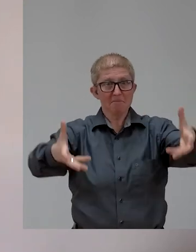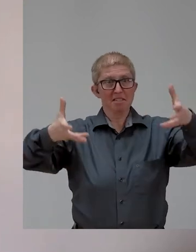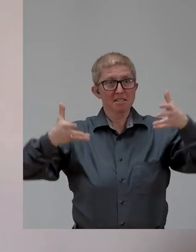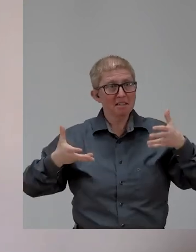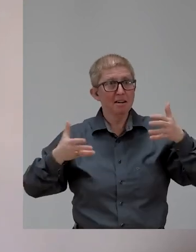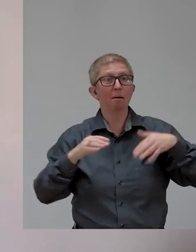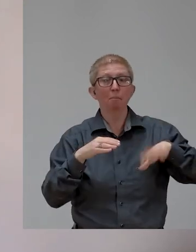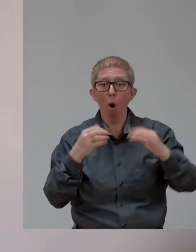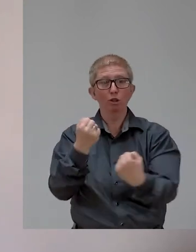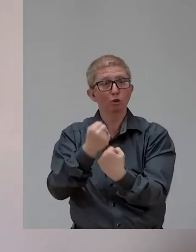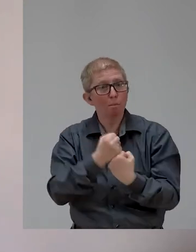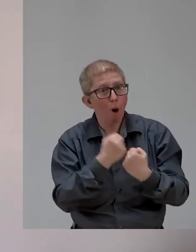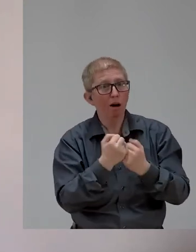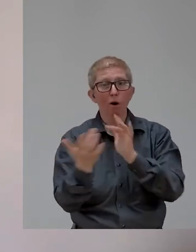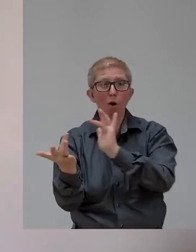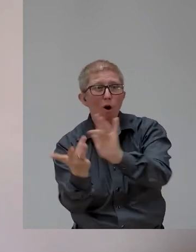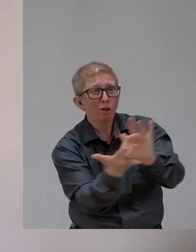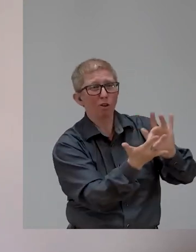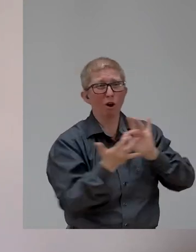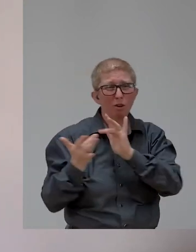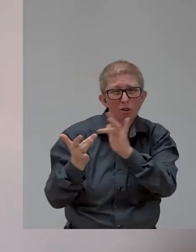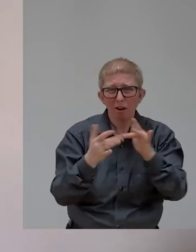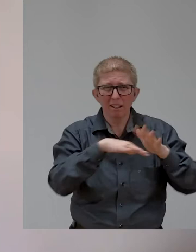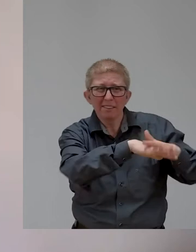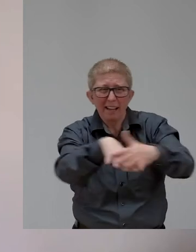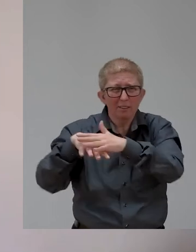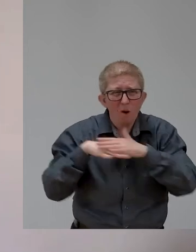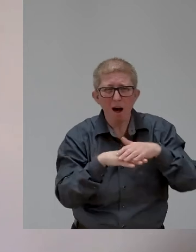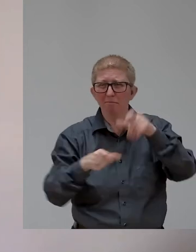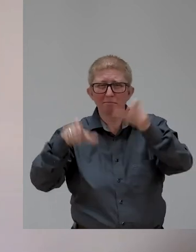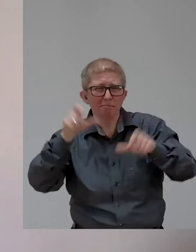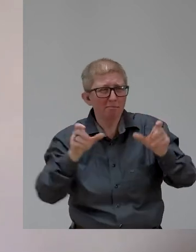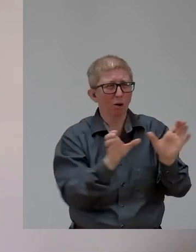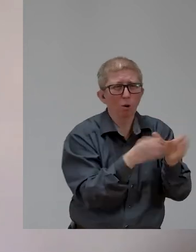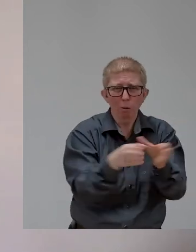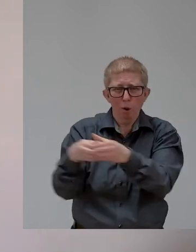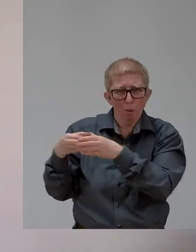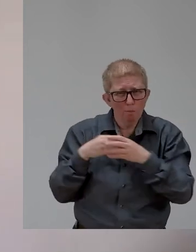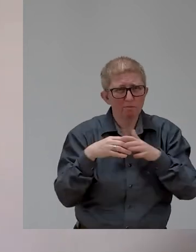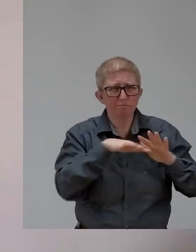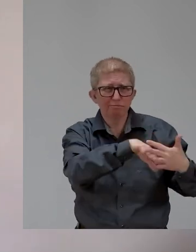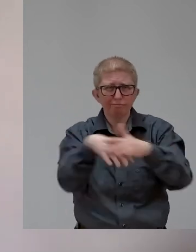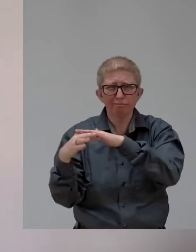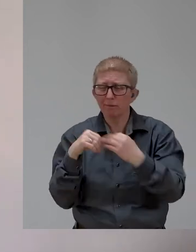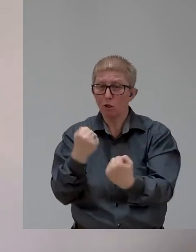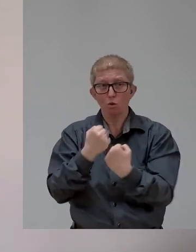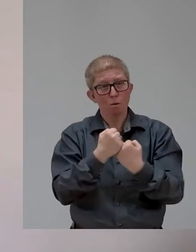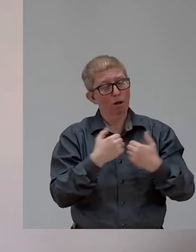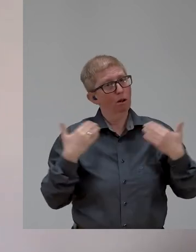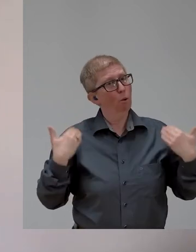to contacts, to stakeholders who were able to help us replicate in the different